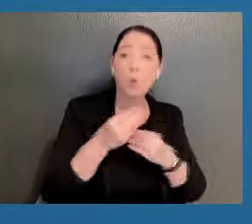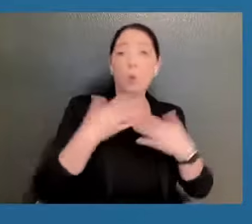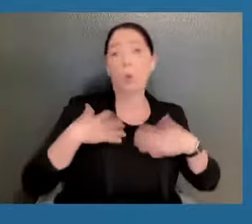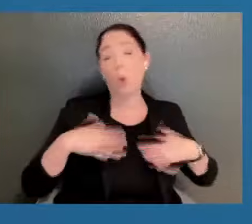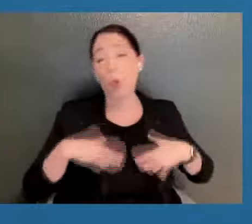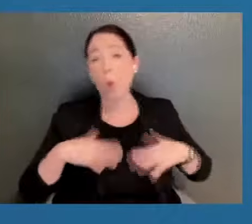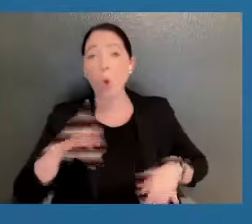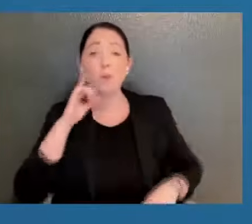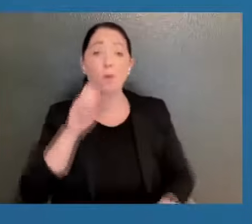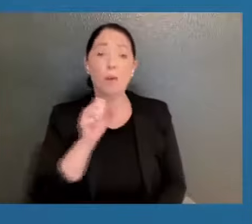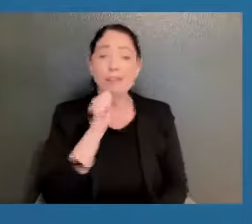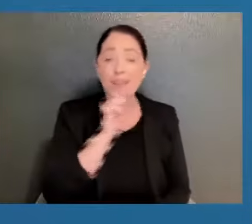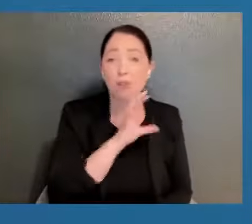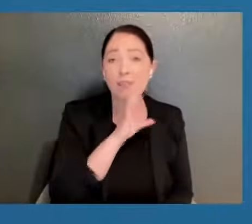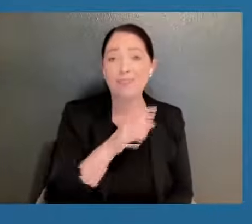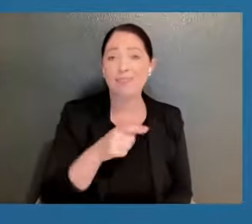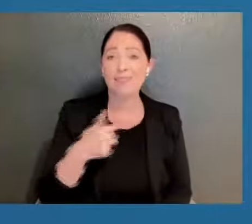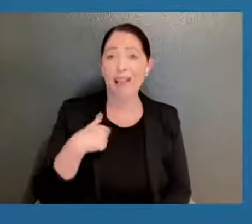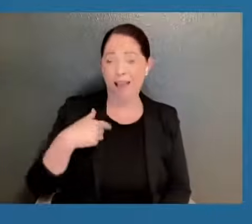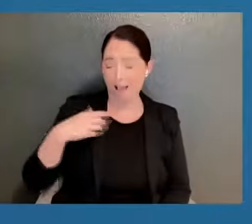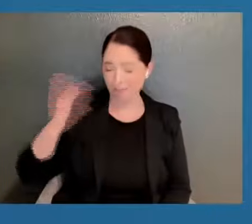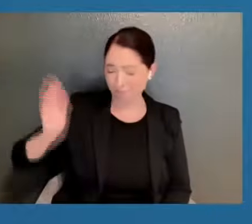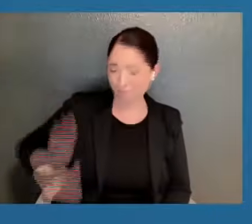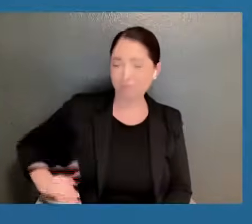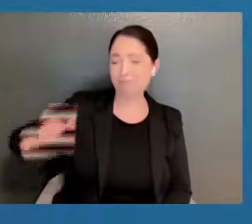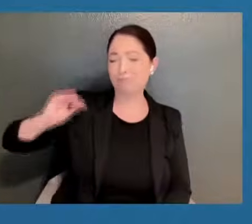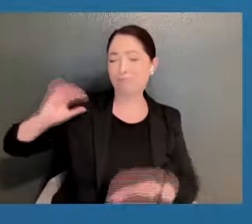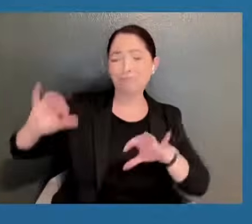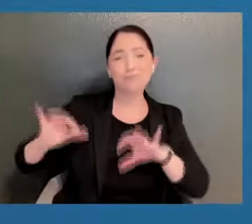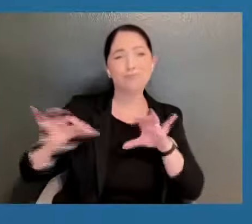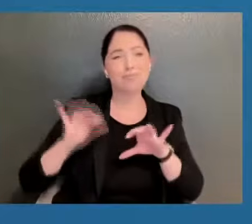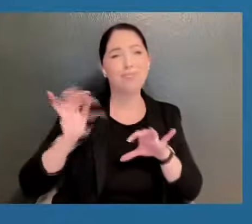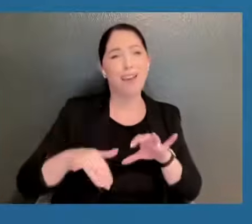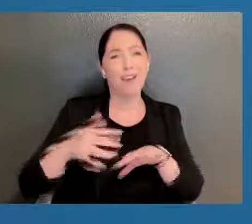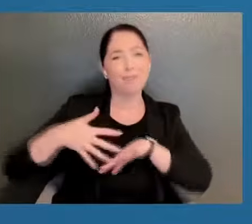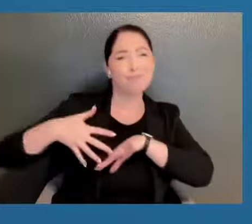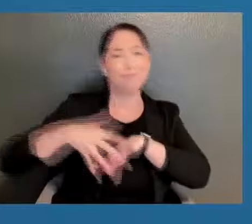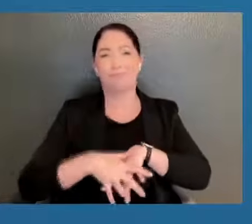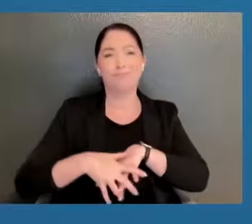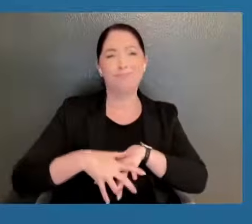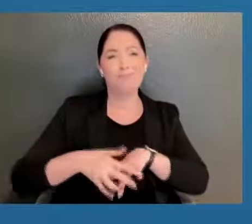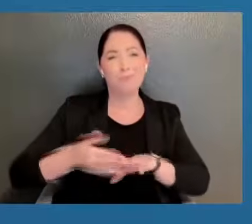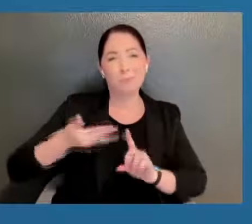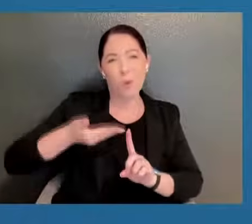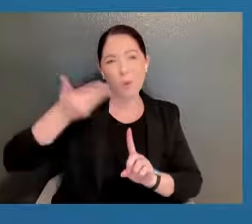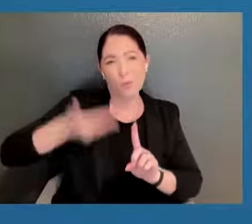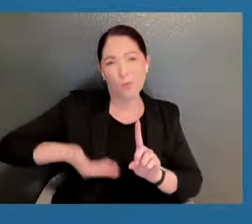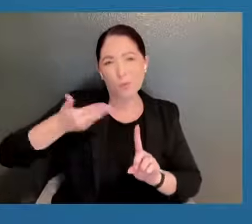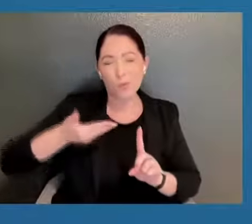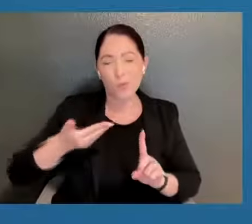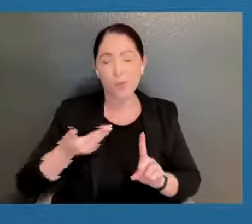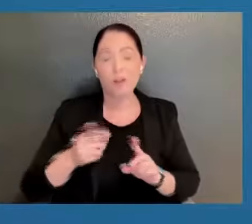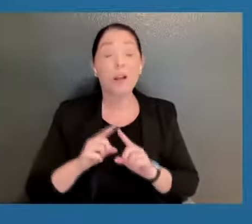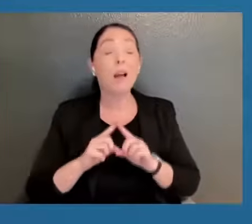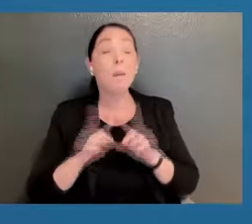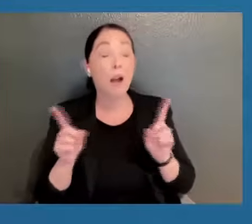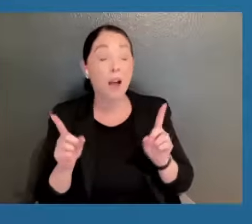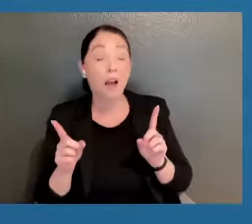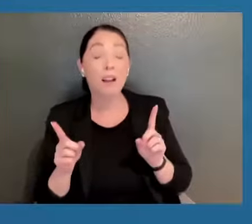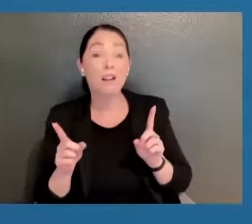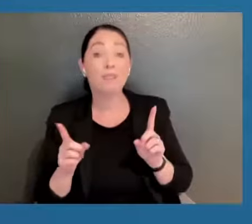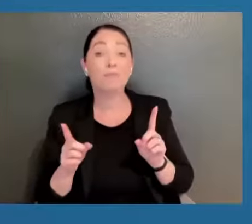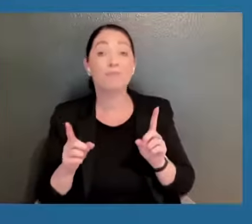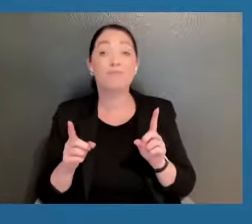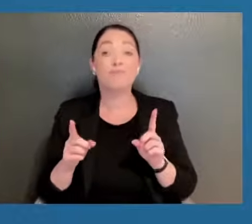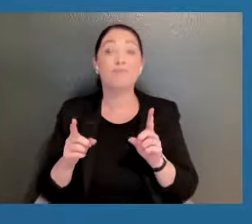this is embedded in me. So I know there's people who needed more than I did. We knew that. But sometimes our friends, even today, no